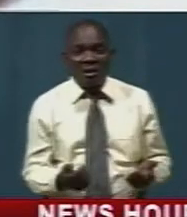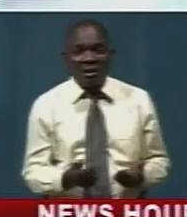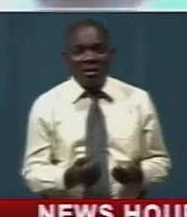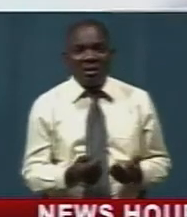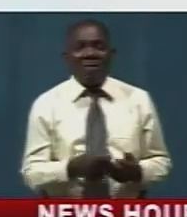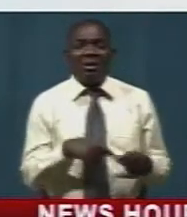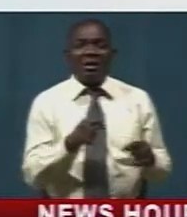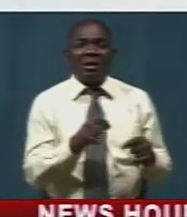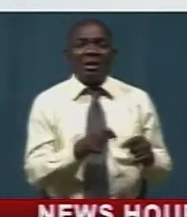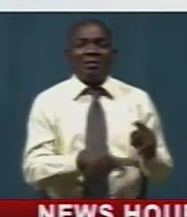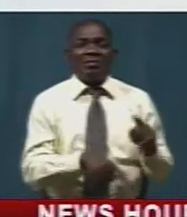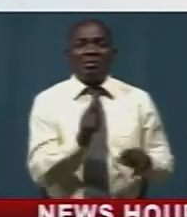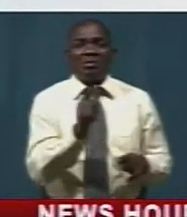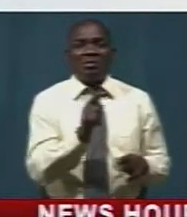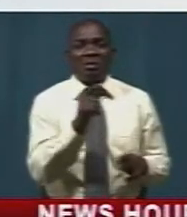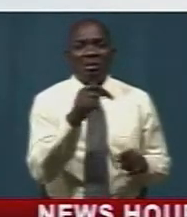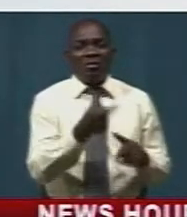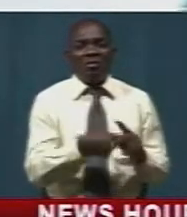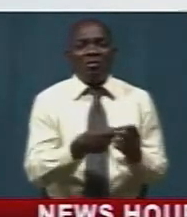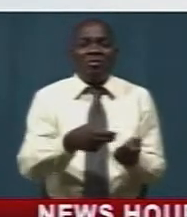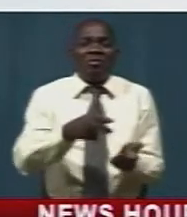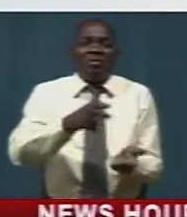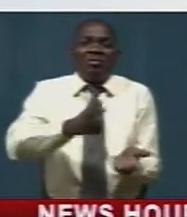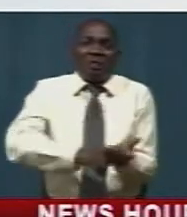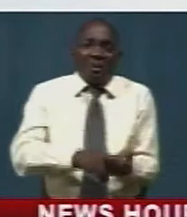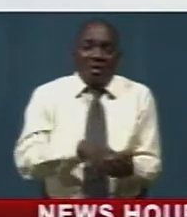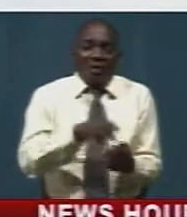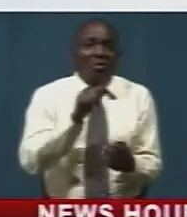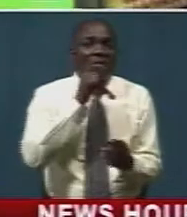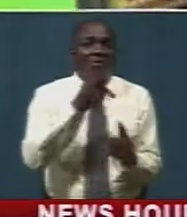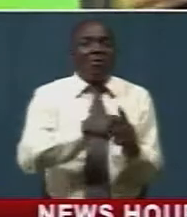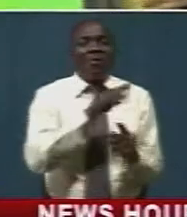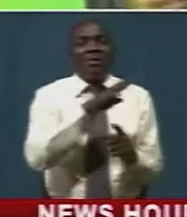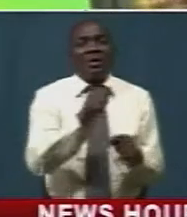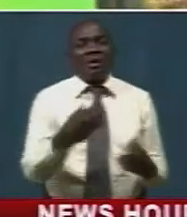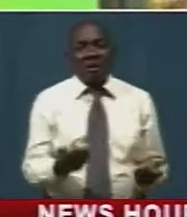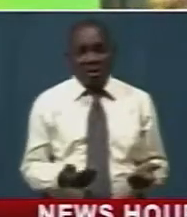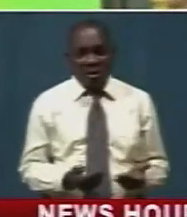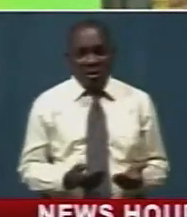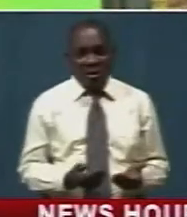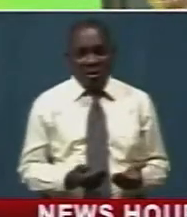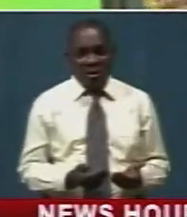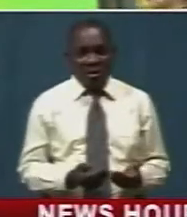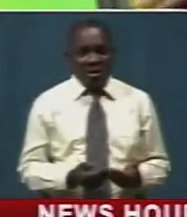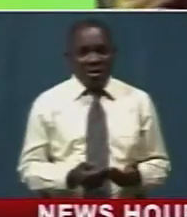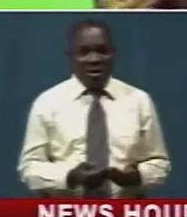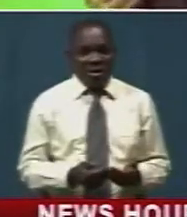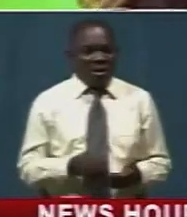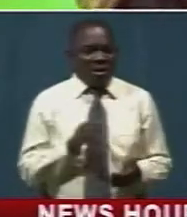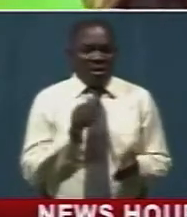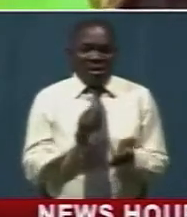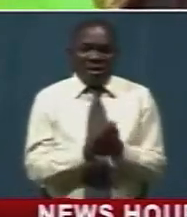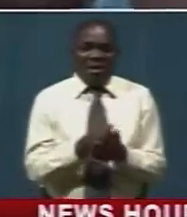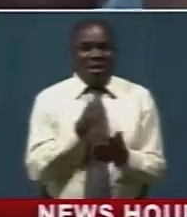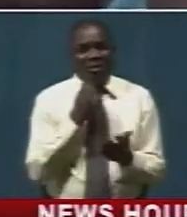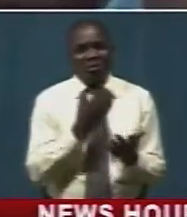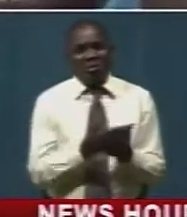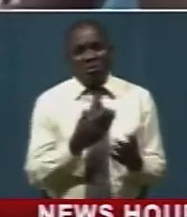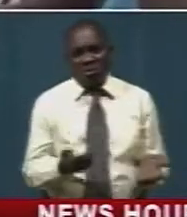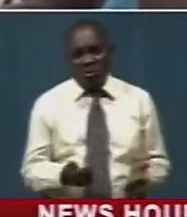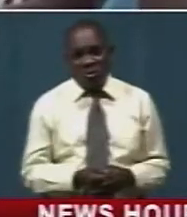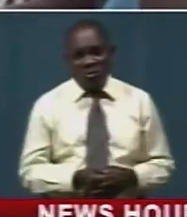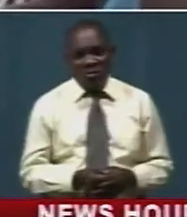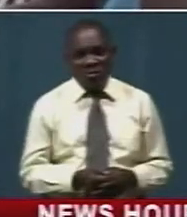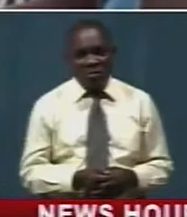they tried to prevent you from registering because they said you don't come from there. We have not resorted to any